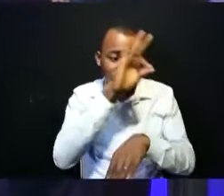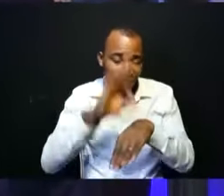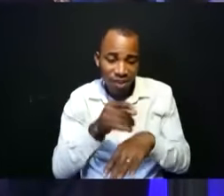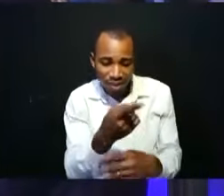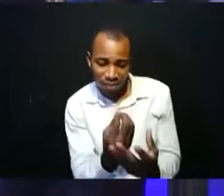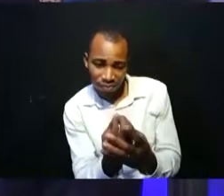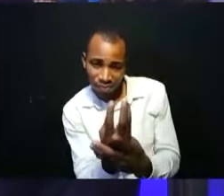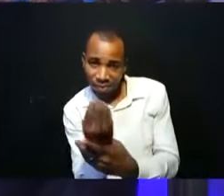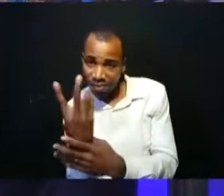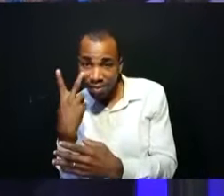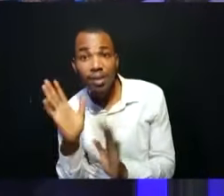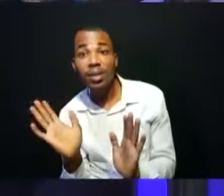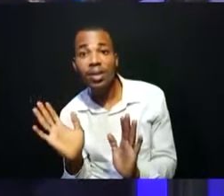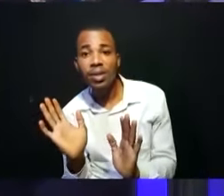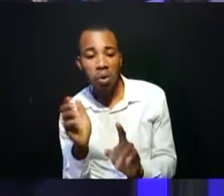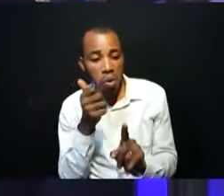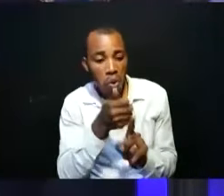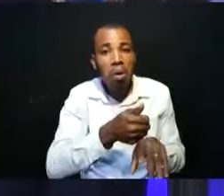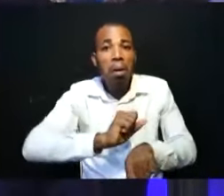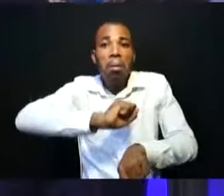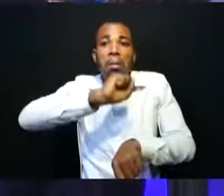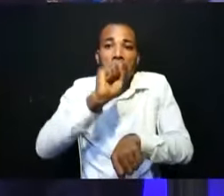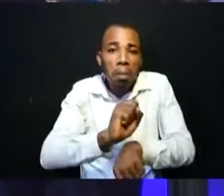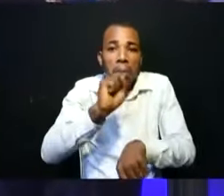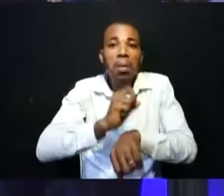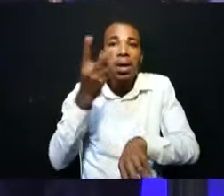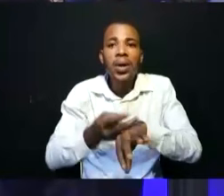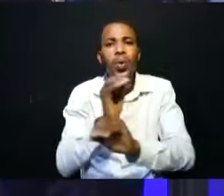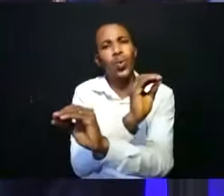grow. They do not labor or spin.